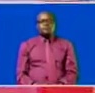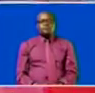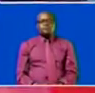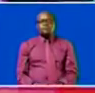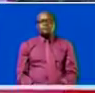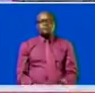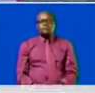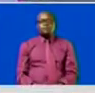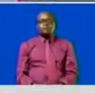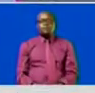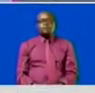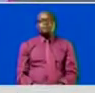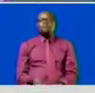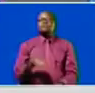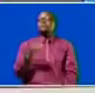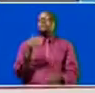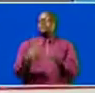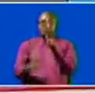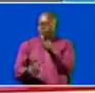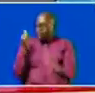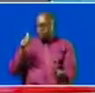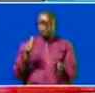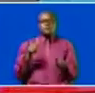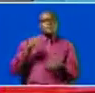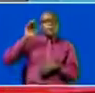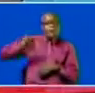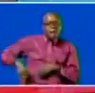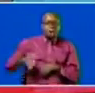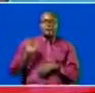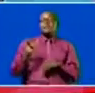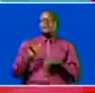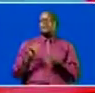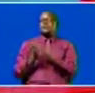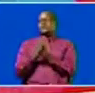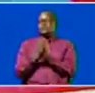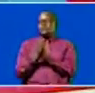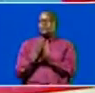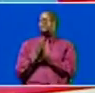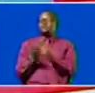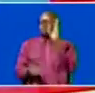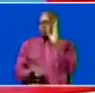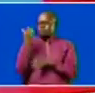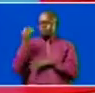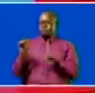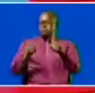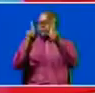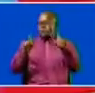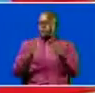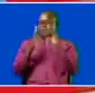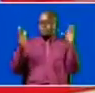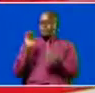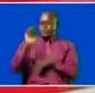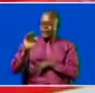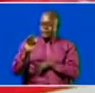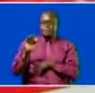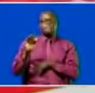Great, so there's bail denial, there's bail delay. That story by Murimi Mwangi forms the basis of our big question tonight on